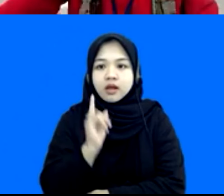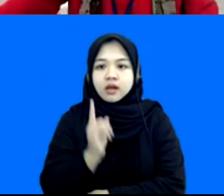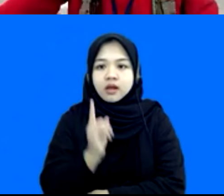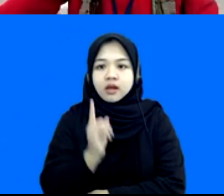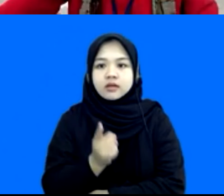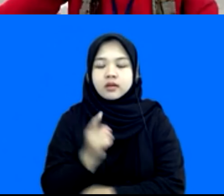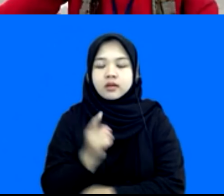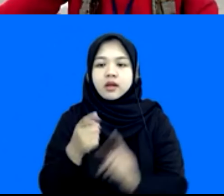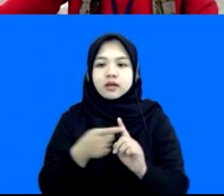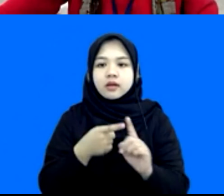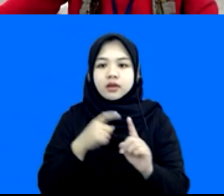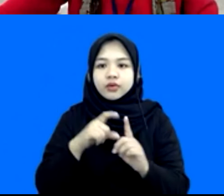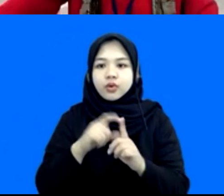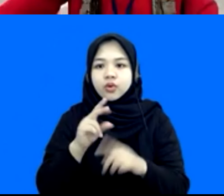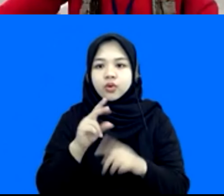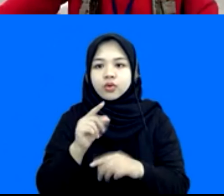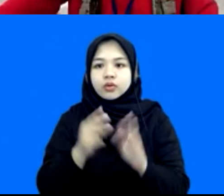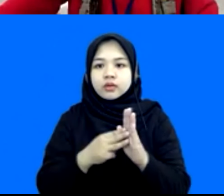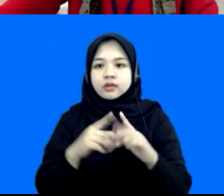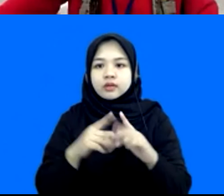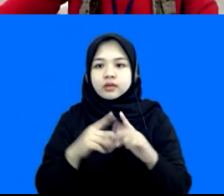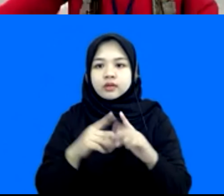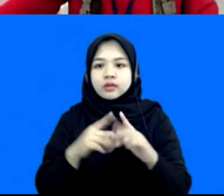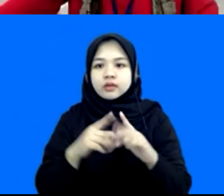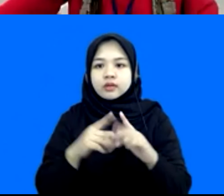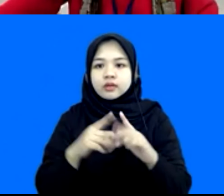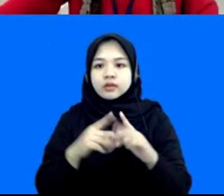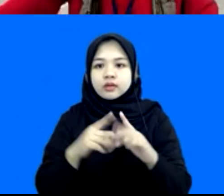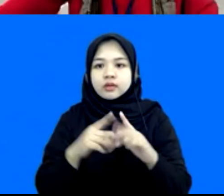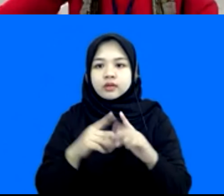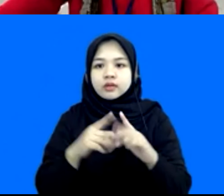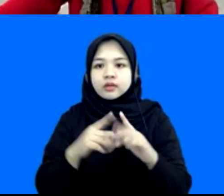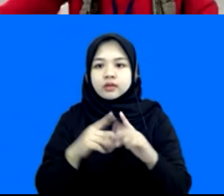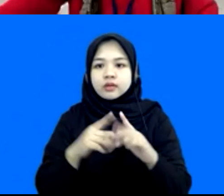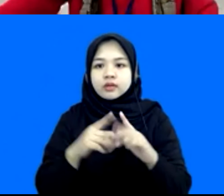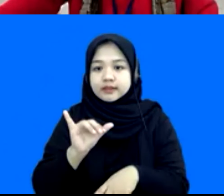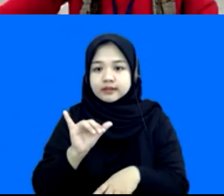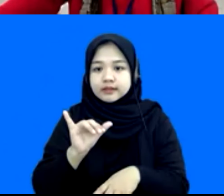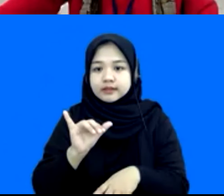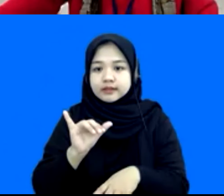Please thank go you, ahead. Dula. Thank you, Sophia, for the lovely presentation.